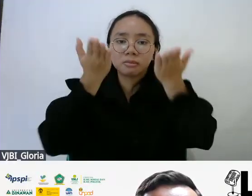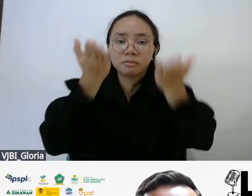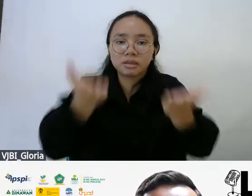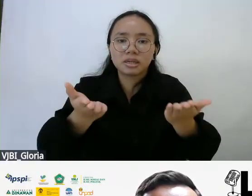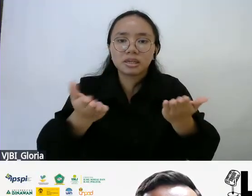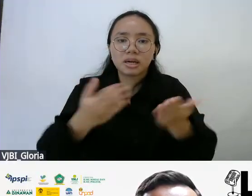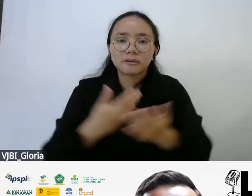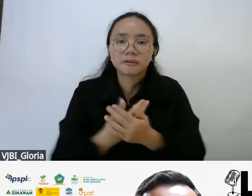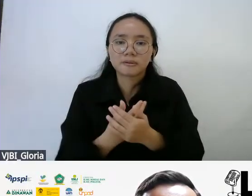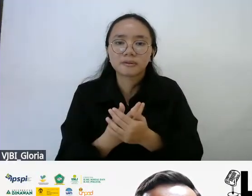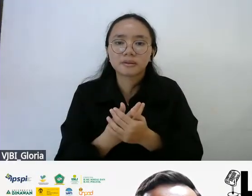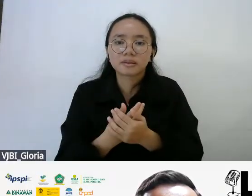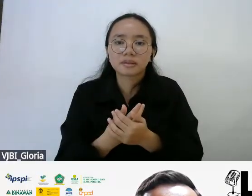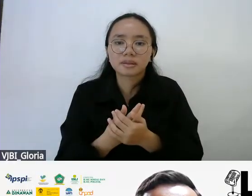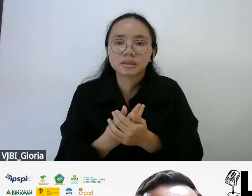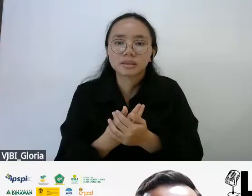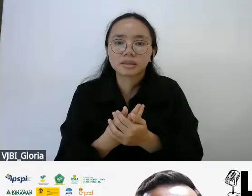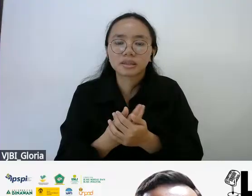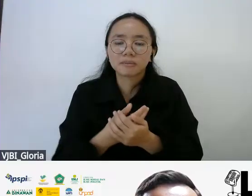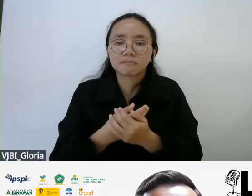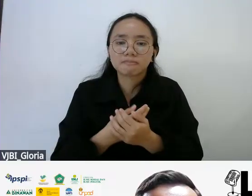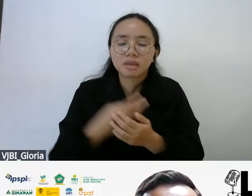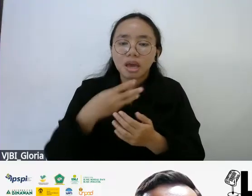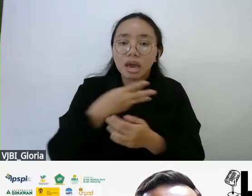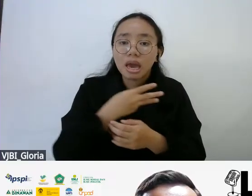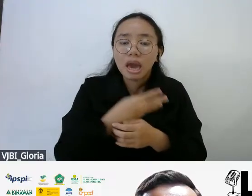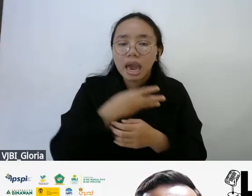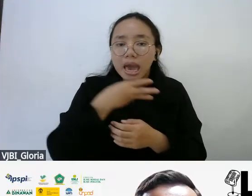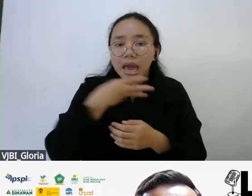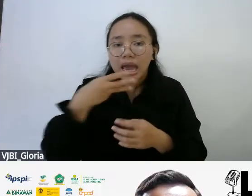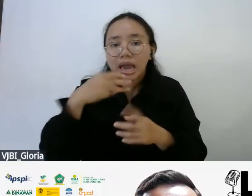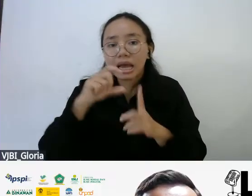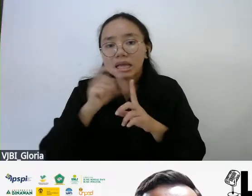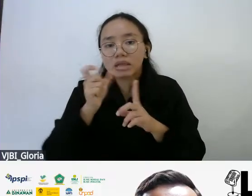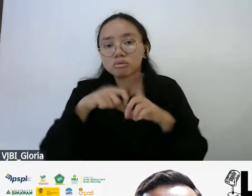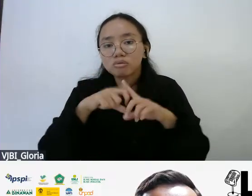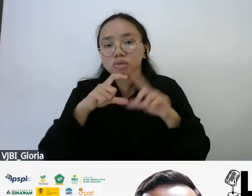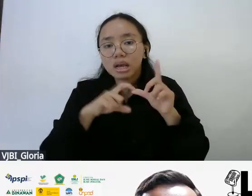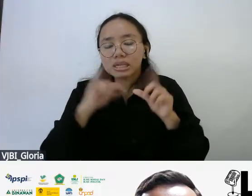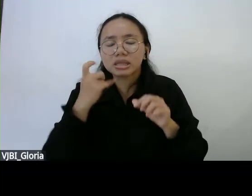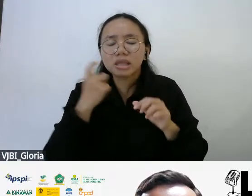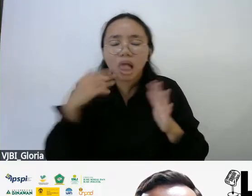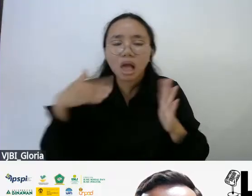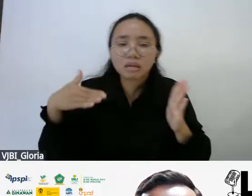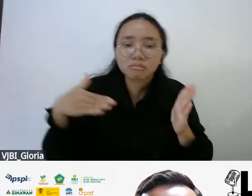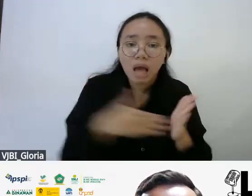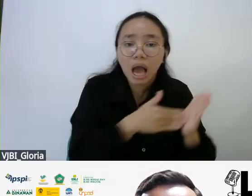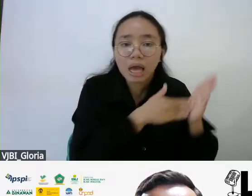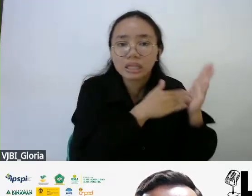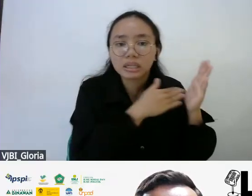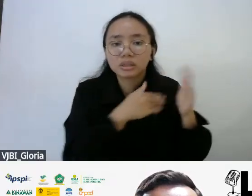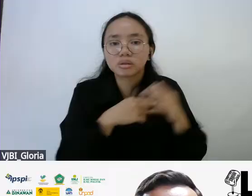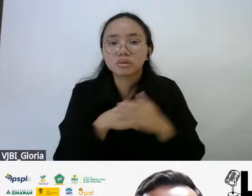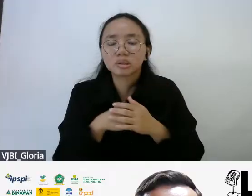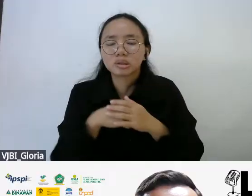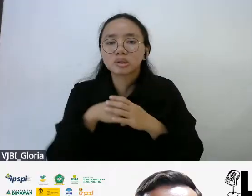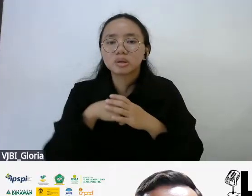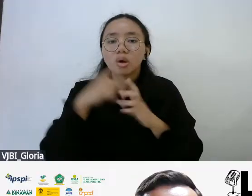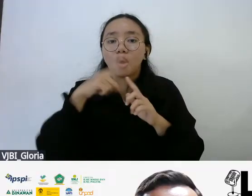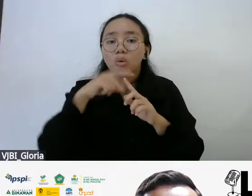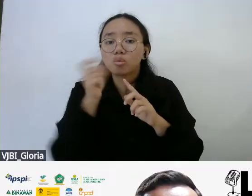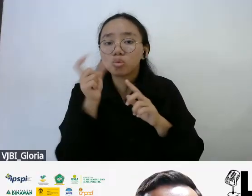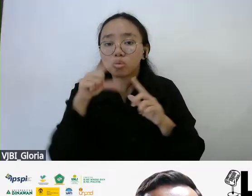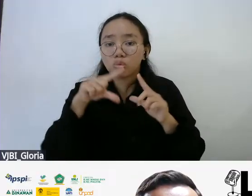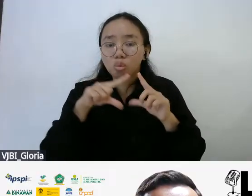injuries. And I realized, as someone who networks, that there was